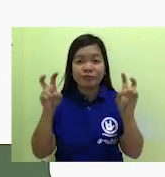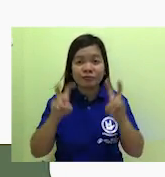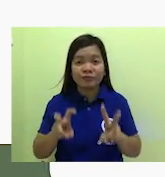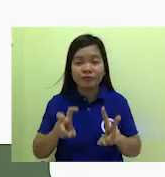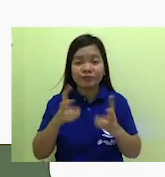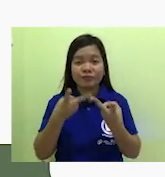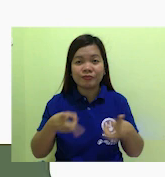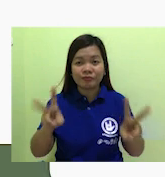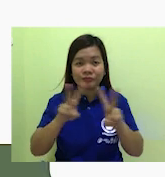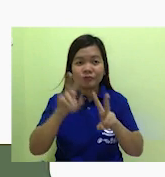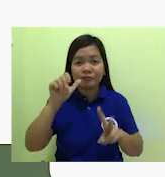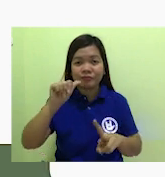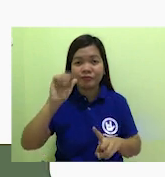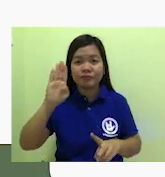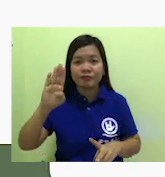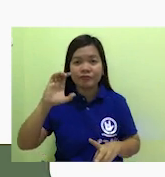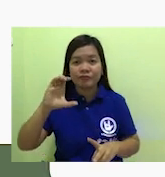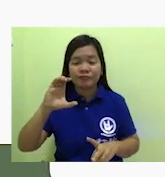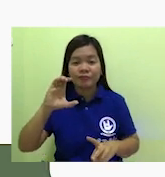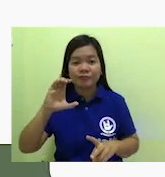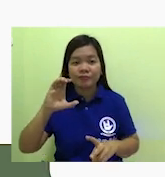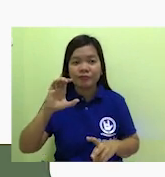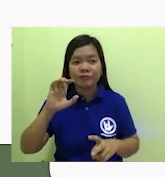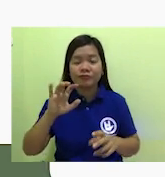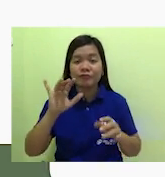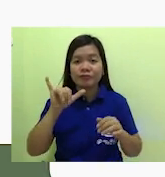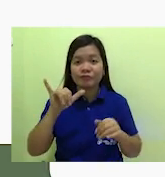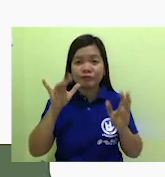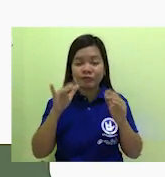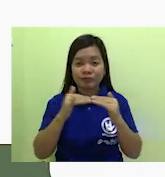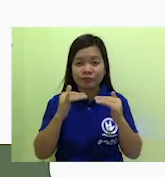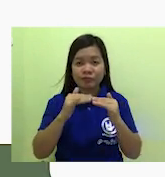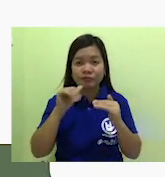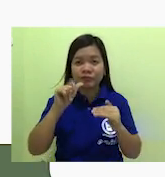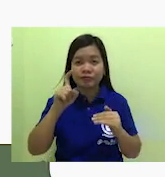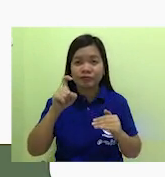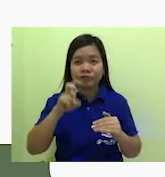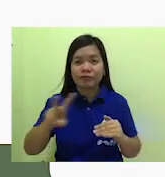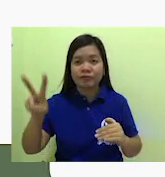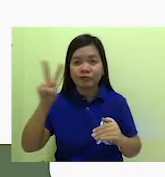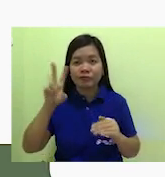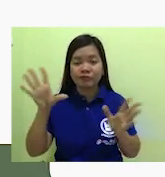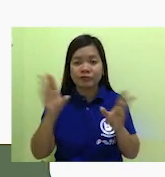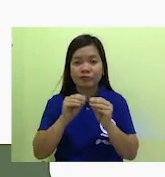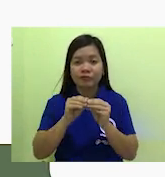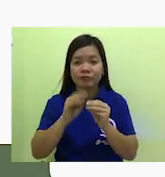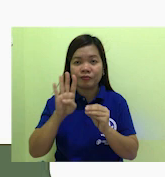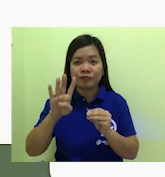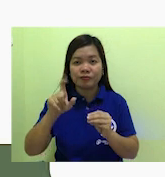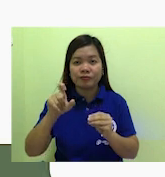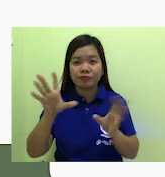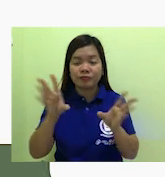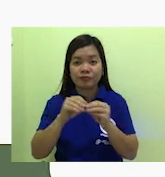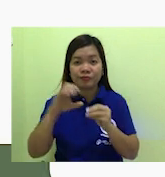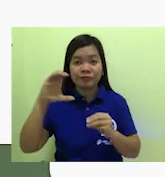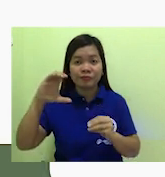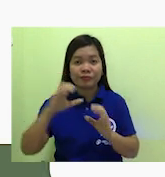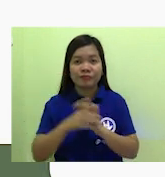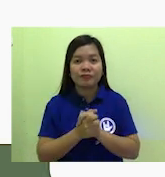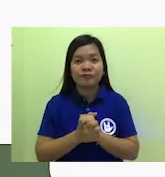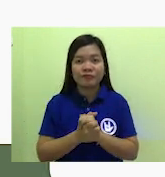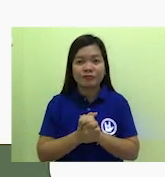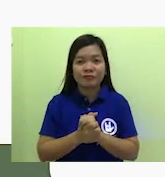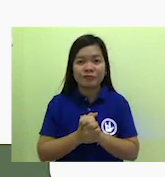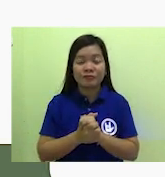evaluate the values of A, B, and C in Y is equal to AX squared plus BX plus